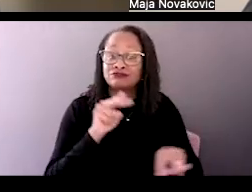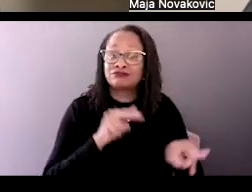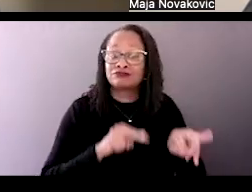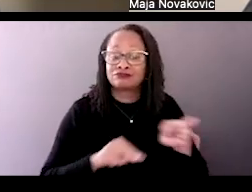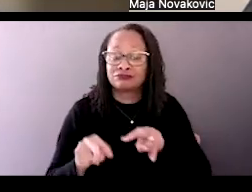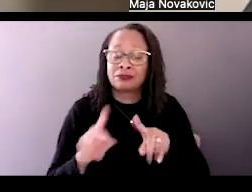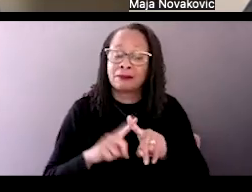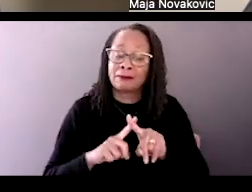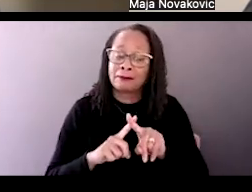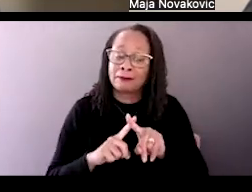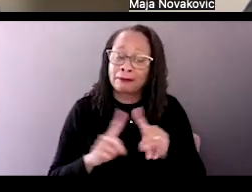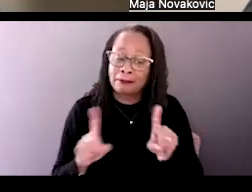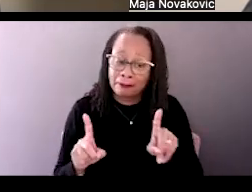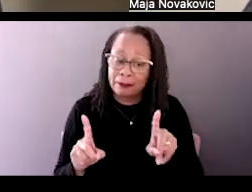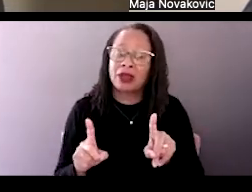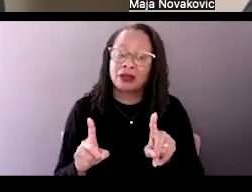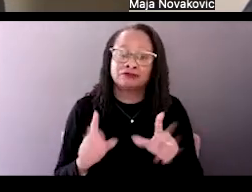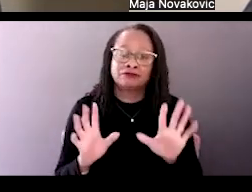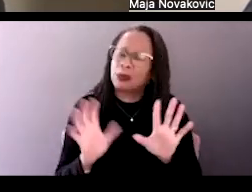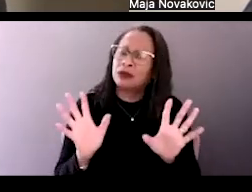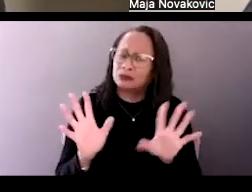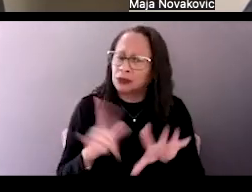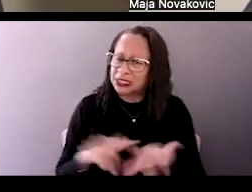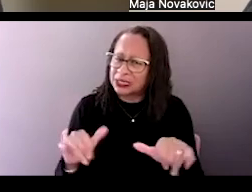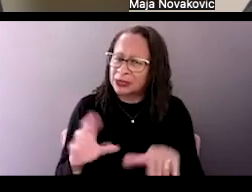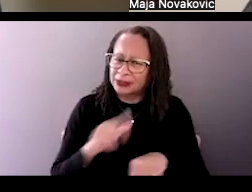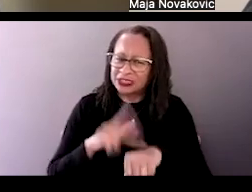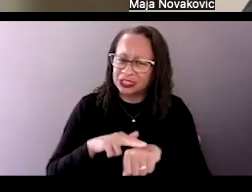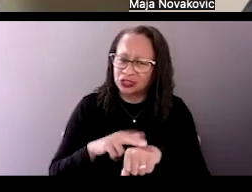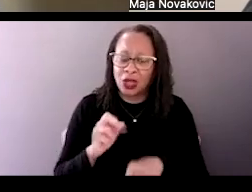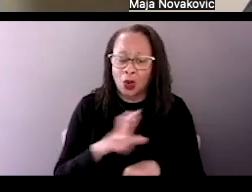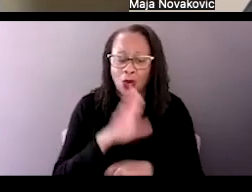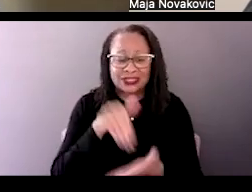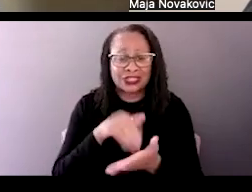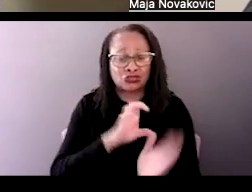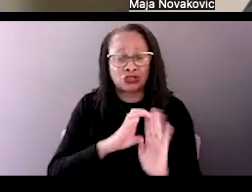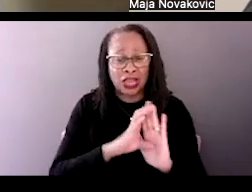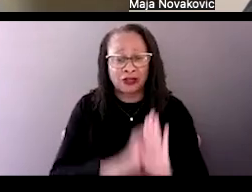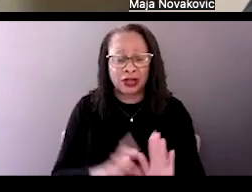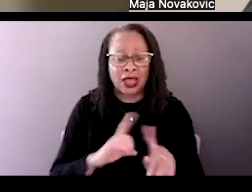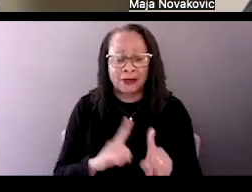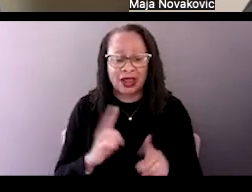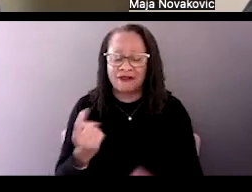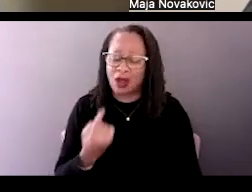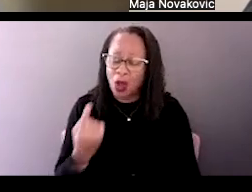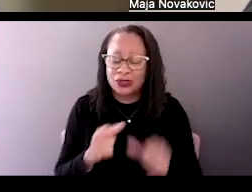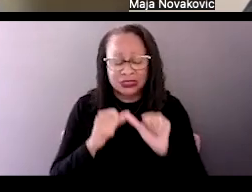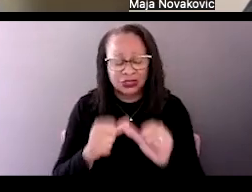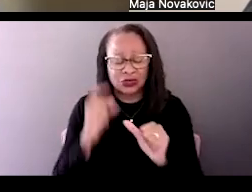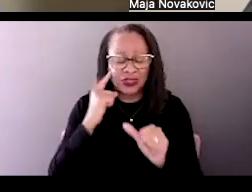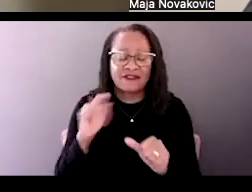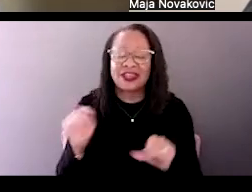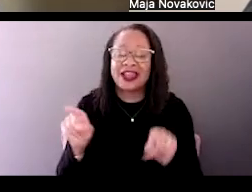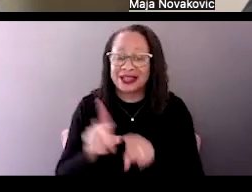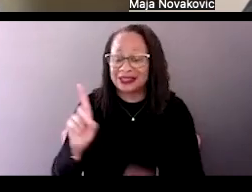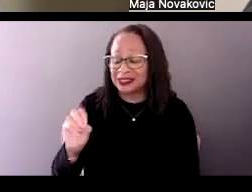but and of nature or of your central character, Emin, but I still can have always continued to think of it as a